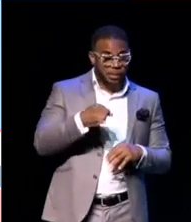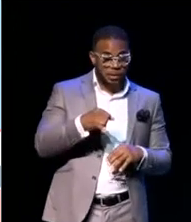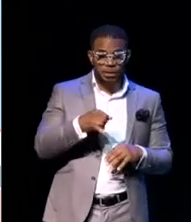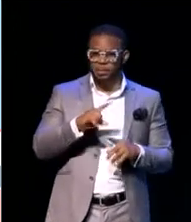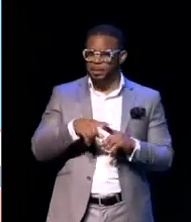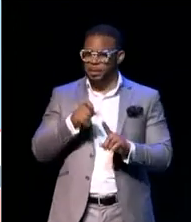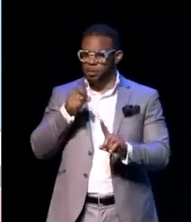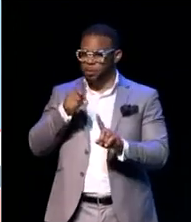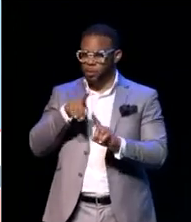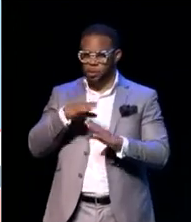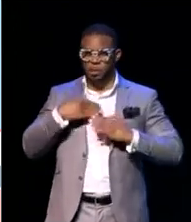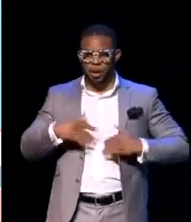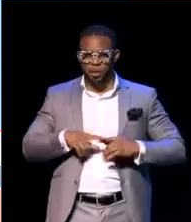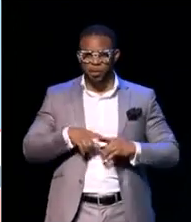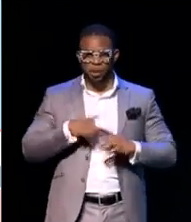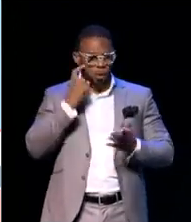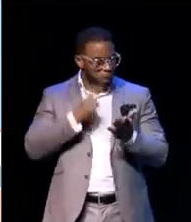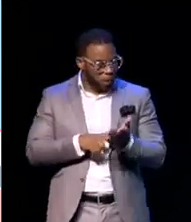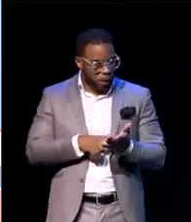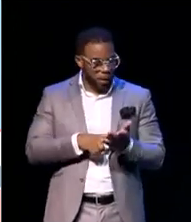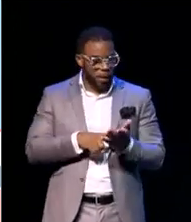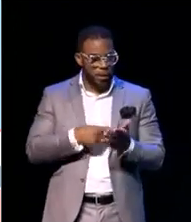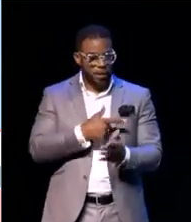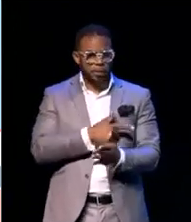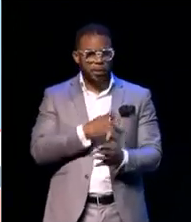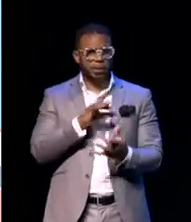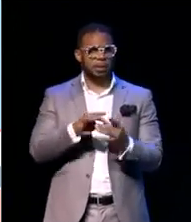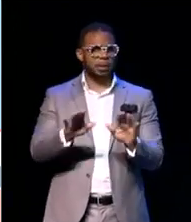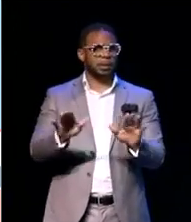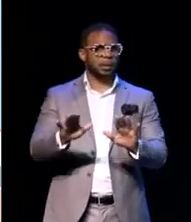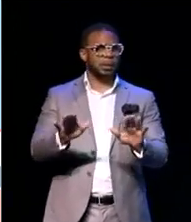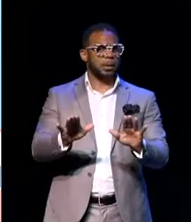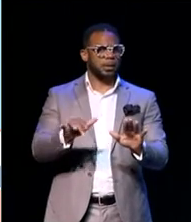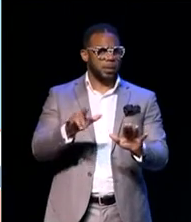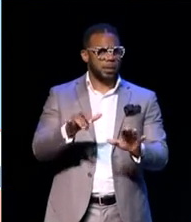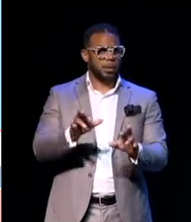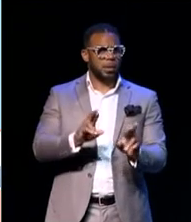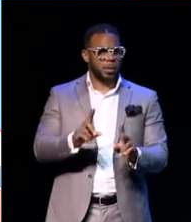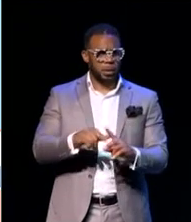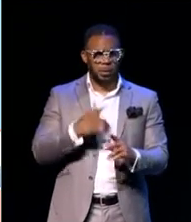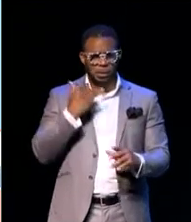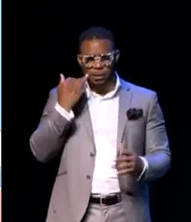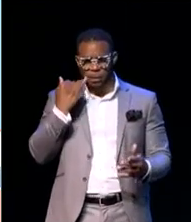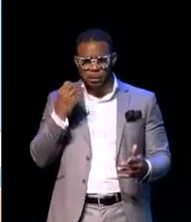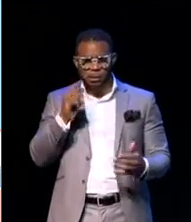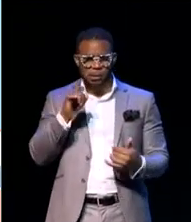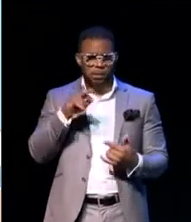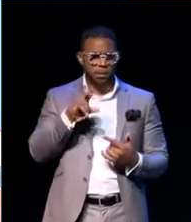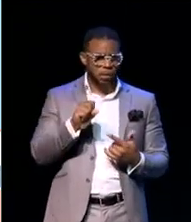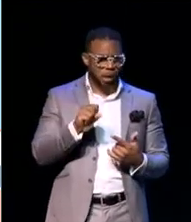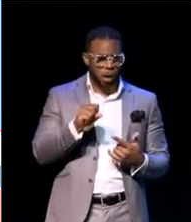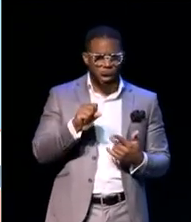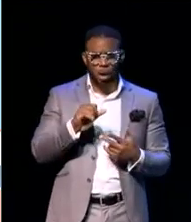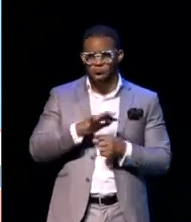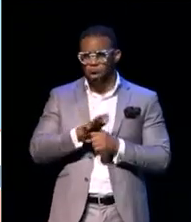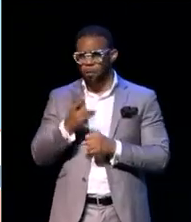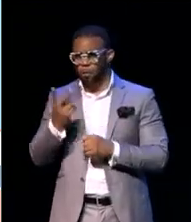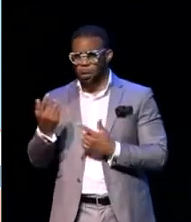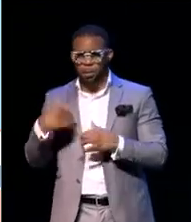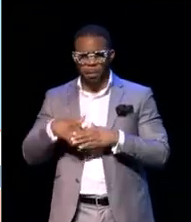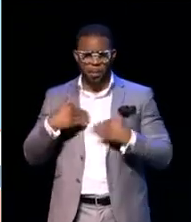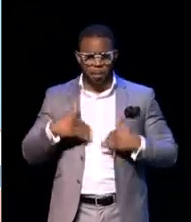vaccine, but it triggers your body to recognize the vaccine and say, hey, we should get ready just in case SARS-CoV-2 comes into this